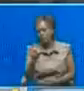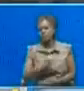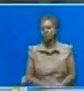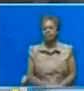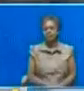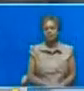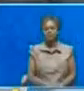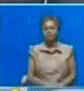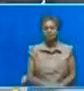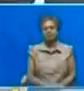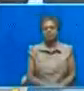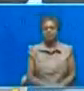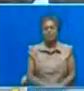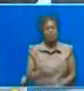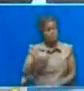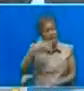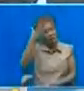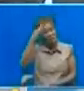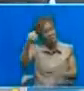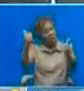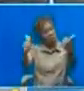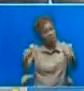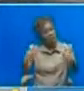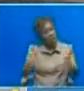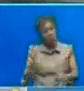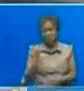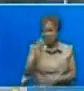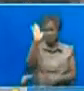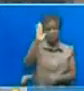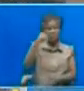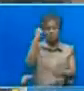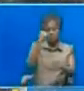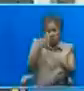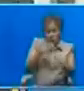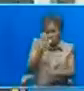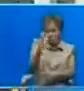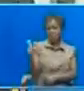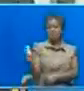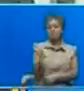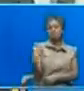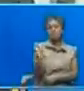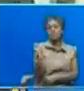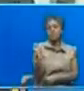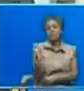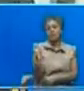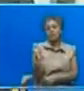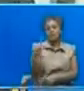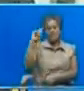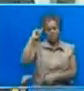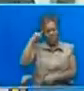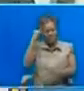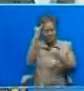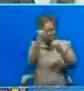is. I am not aware of those quarters. They must be emanating from your quarter. I think the